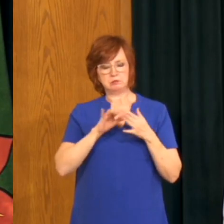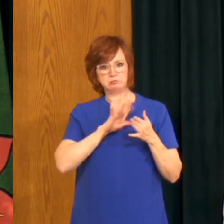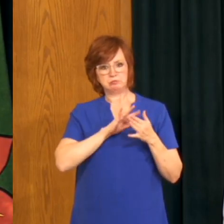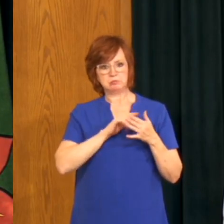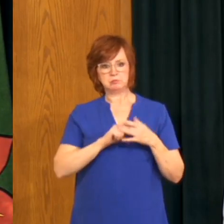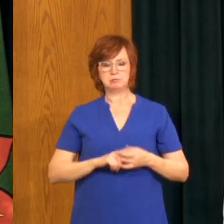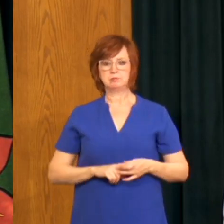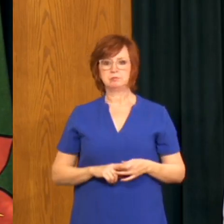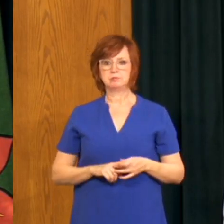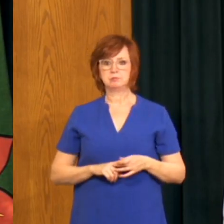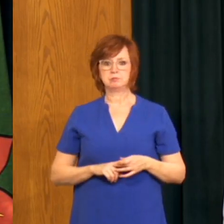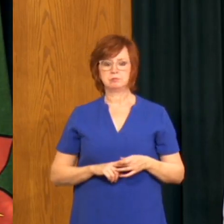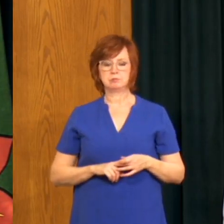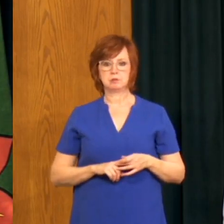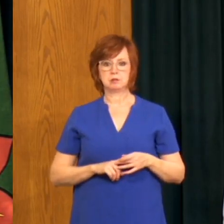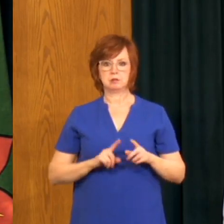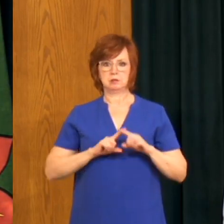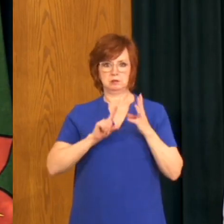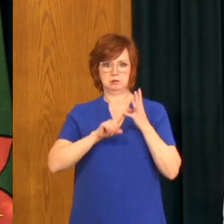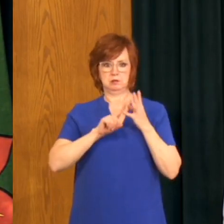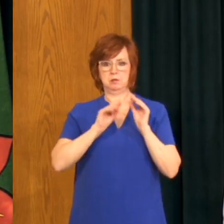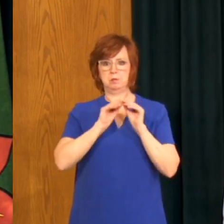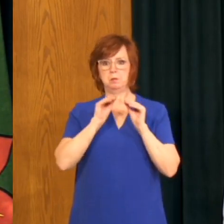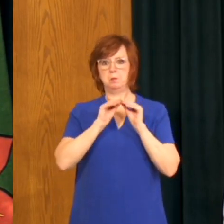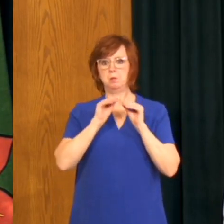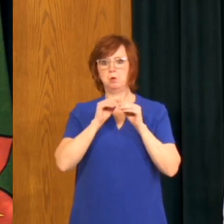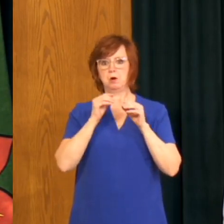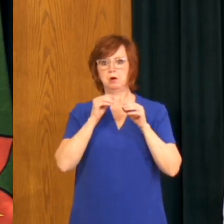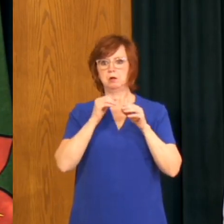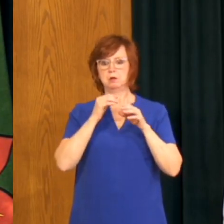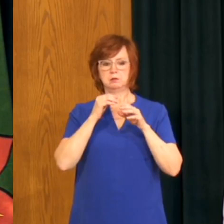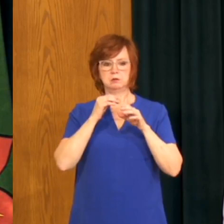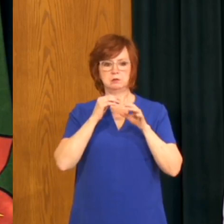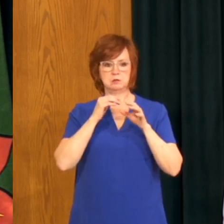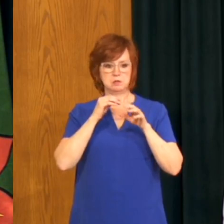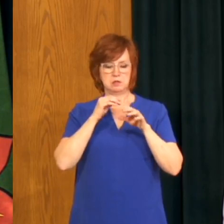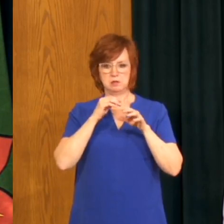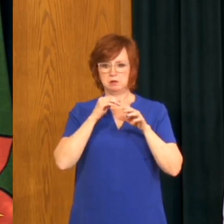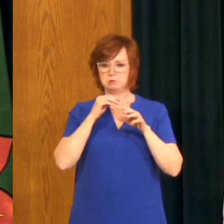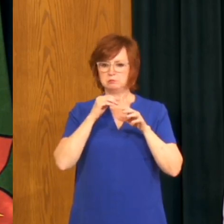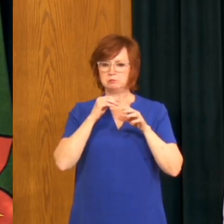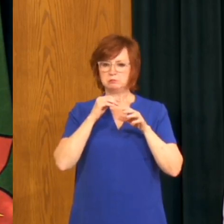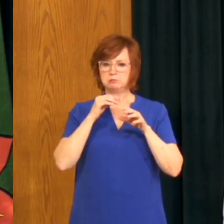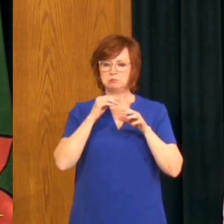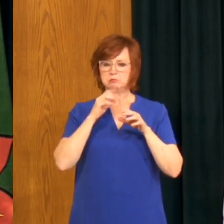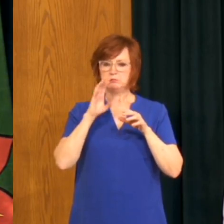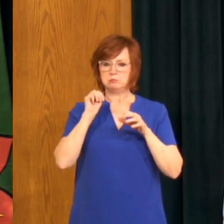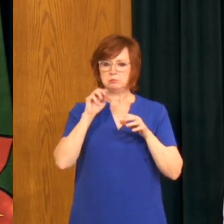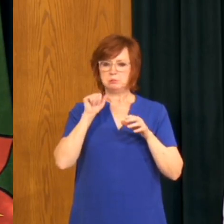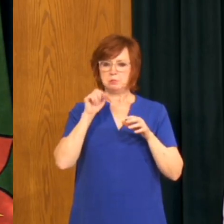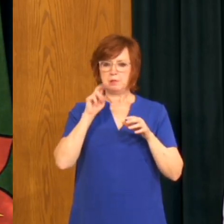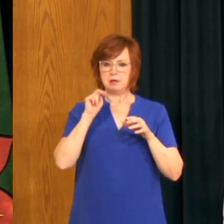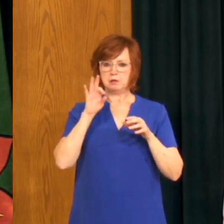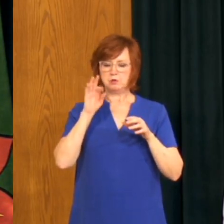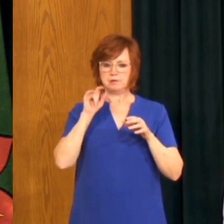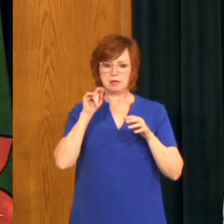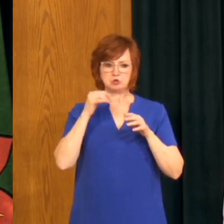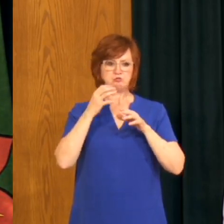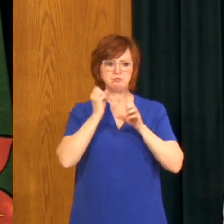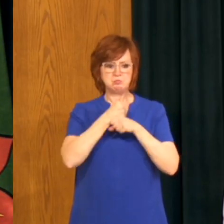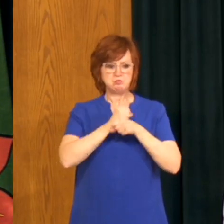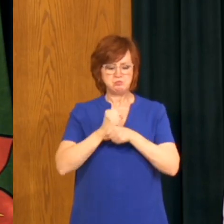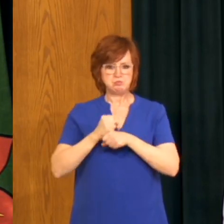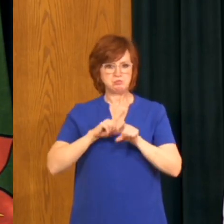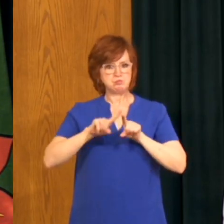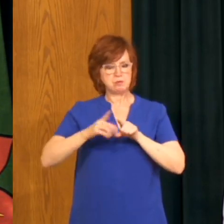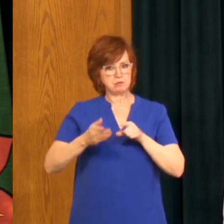You put alongside that some of the manufacturing and value-added opportunities that we have. I'm very positive on what we can do